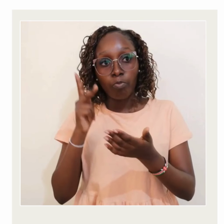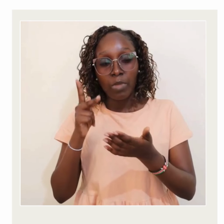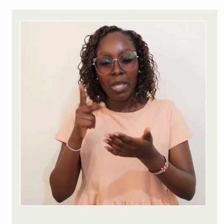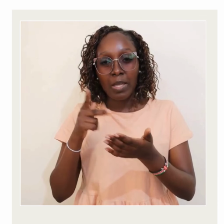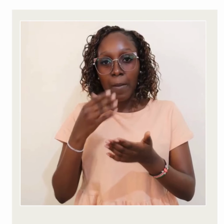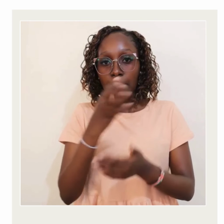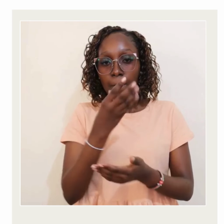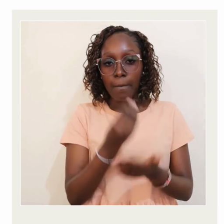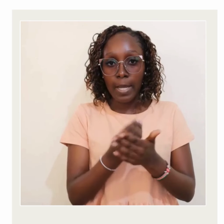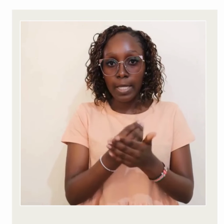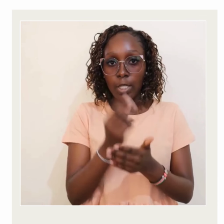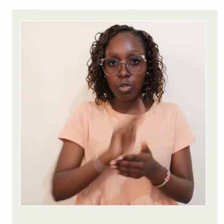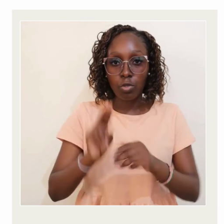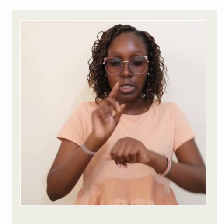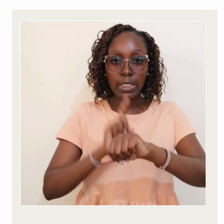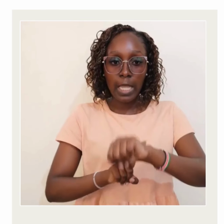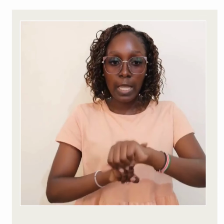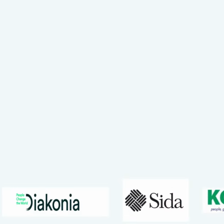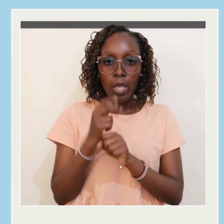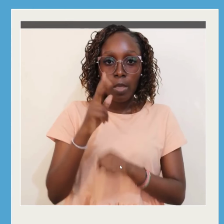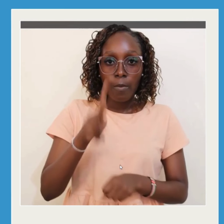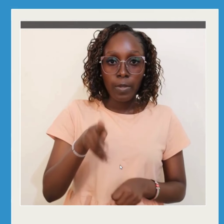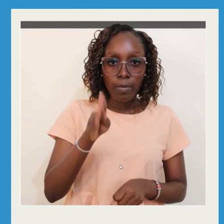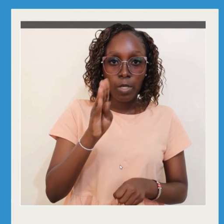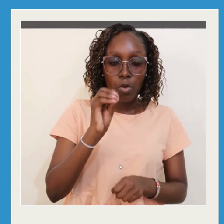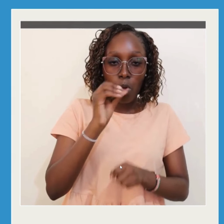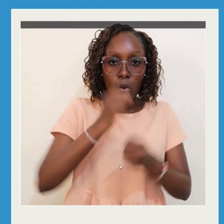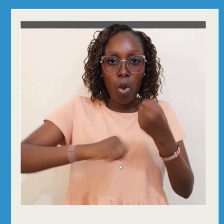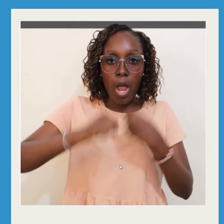during compliance with inquiries.